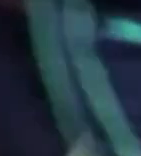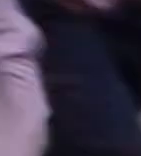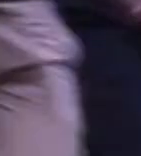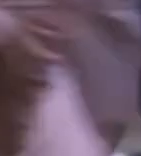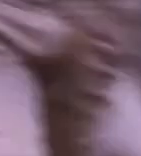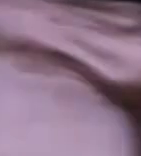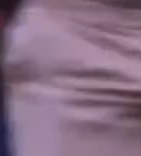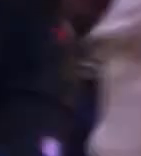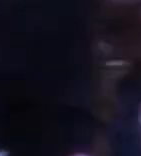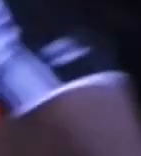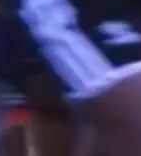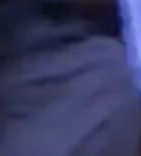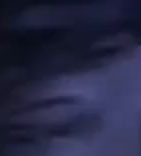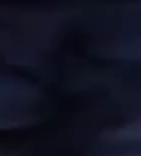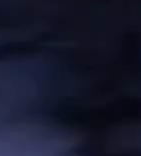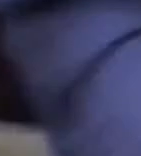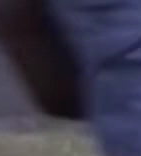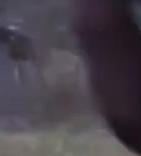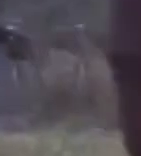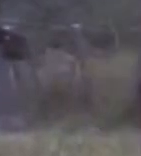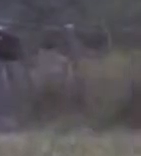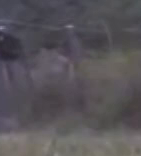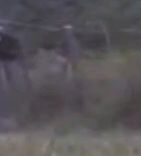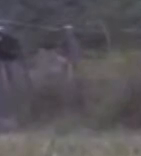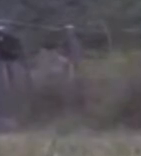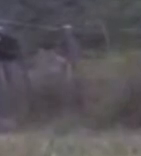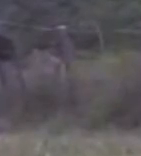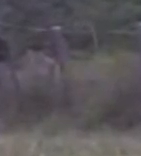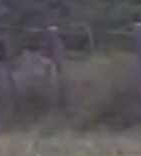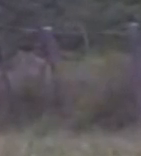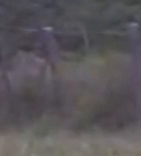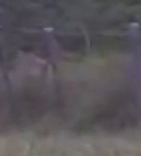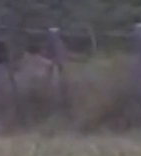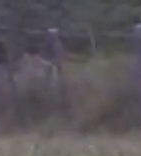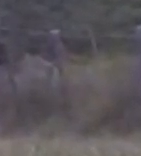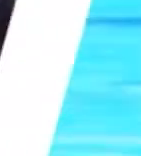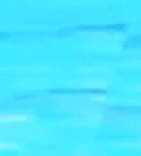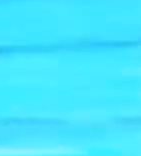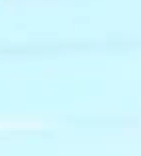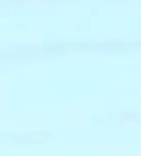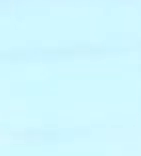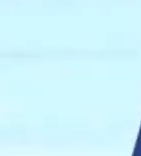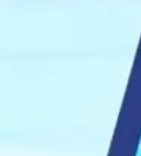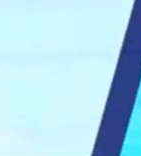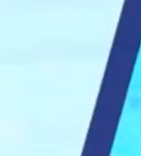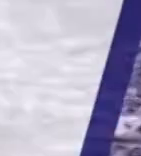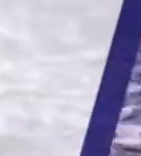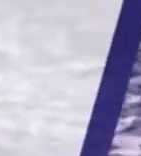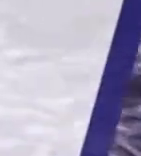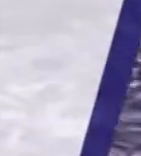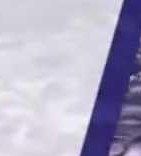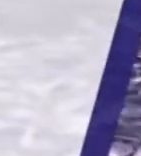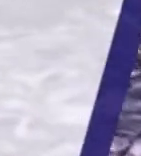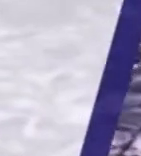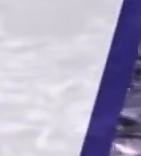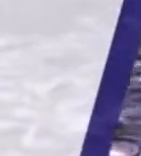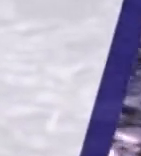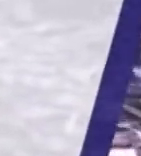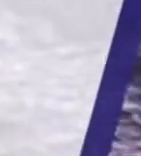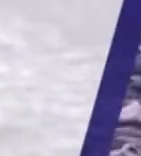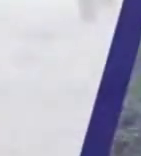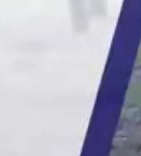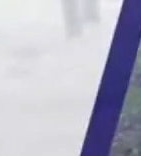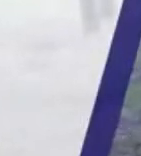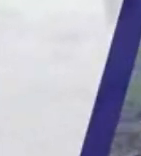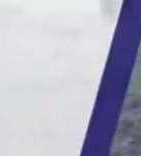Defence Forces constables, which is scheduled to take place in the month of February 2021. Remember, no one can influence